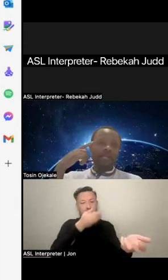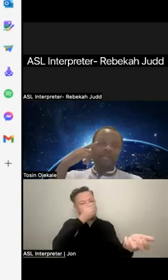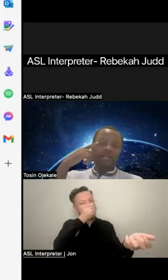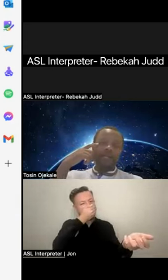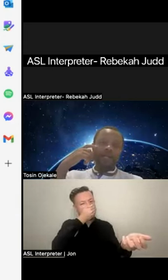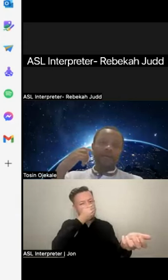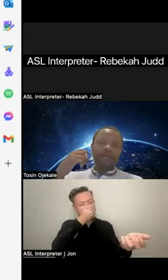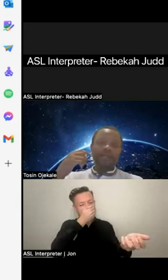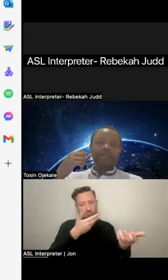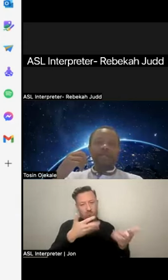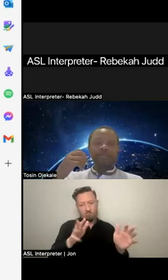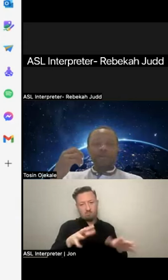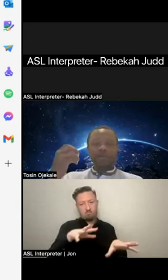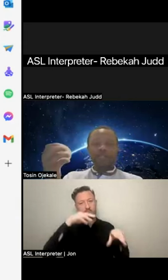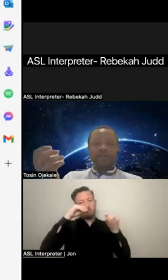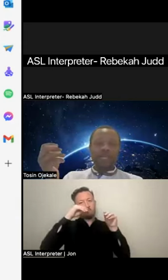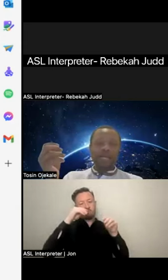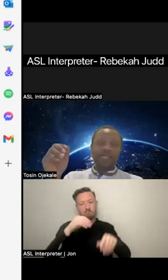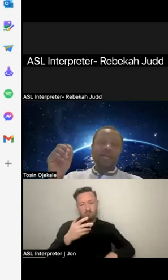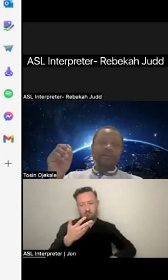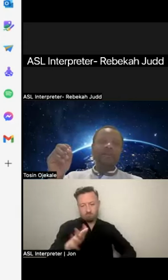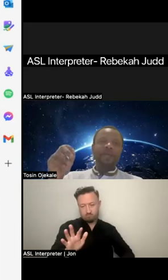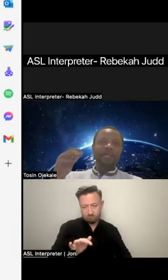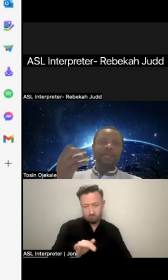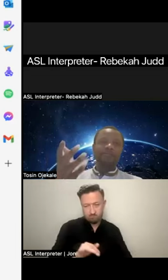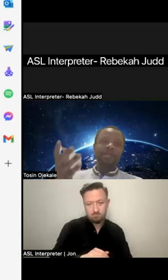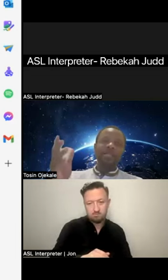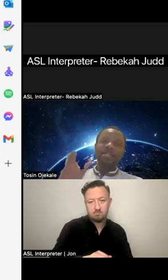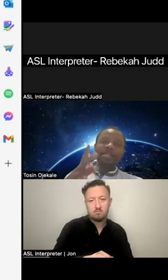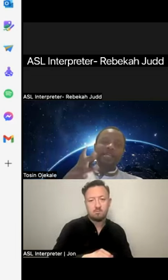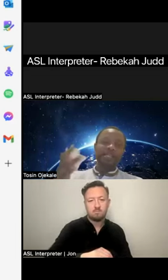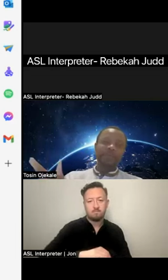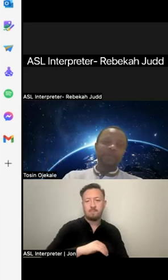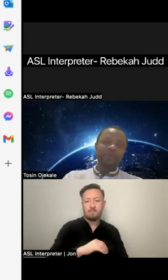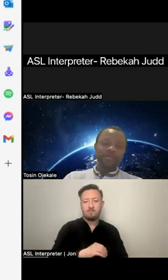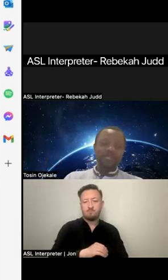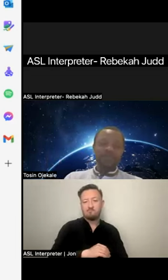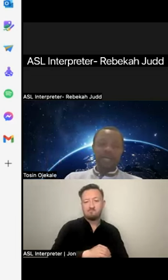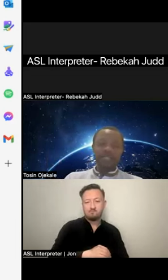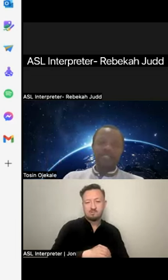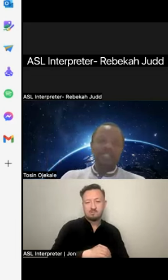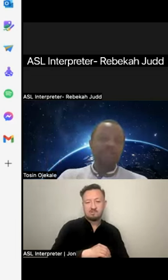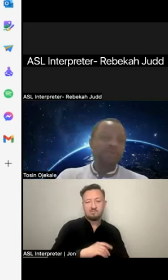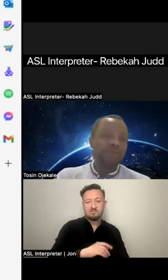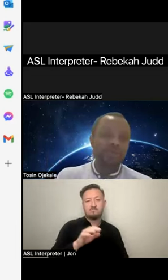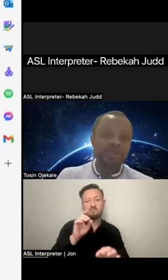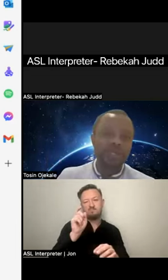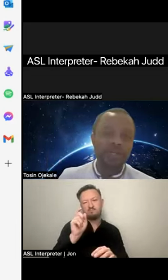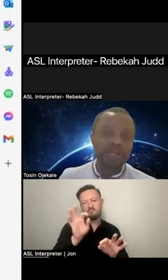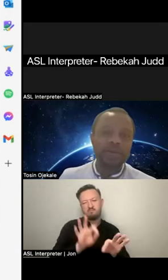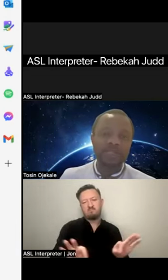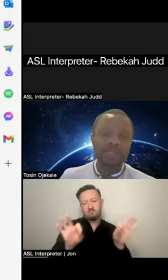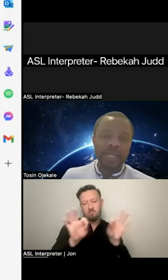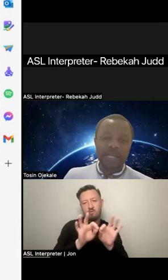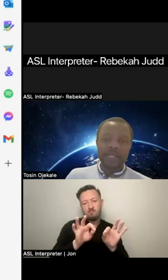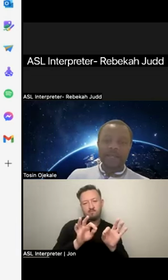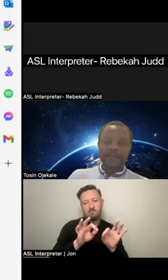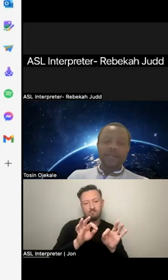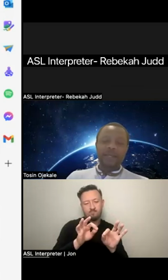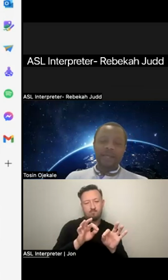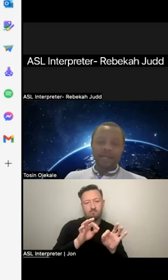inhale. All right. So, but if it's something that is eco-friendly to be indicated, which means while it is in use, it doesn't cause